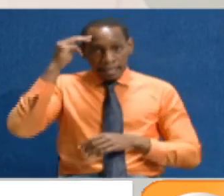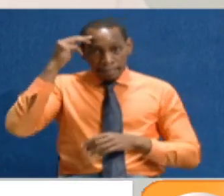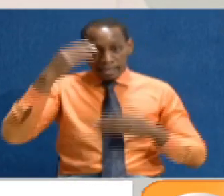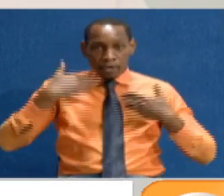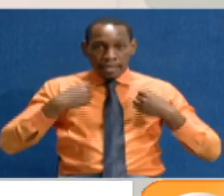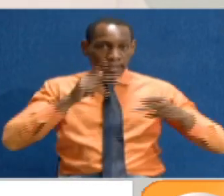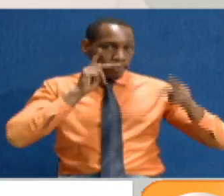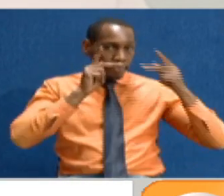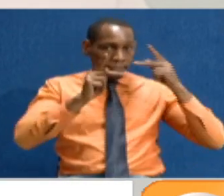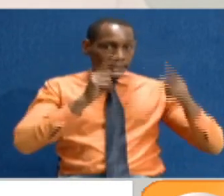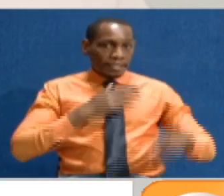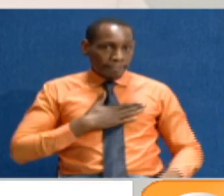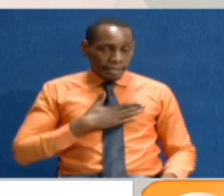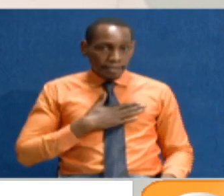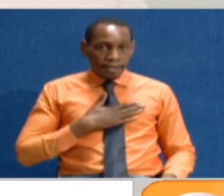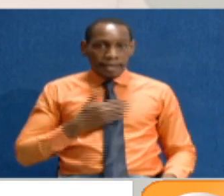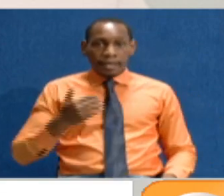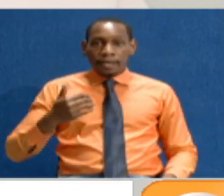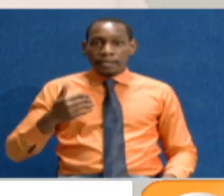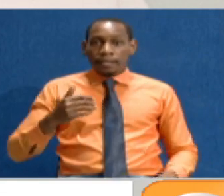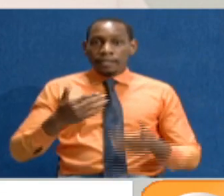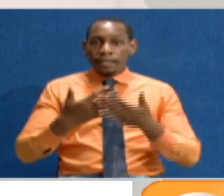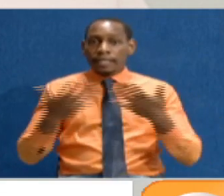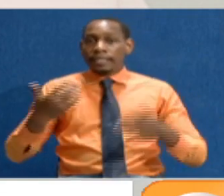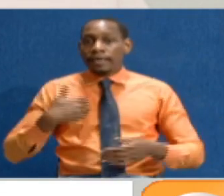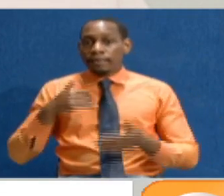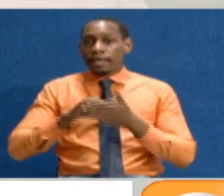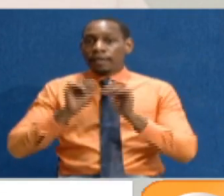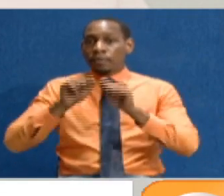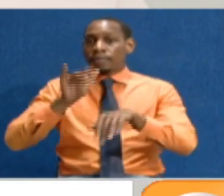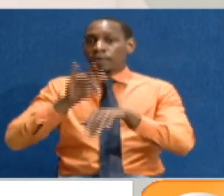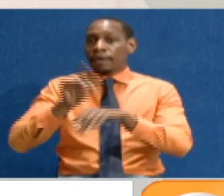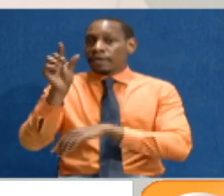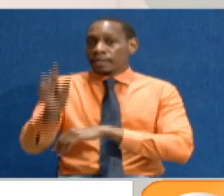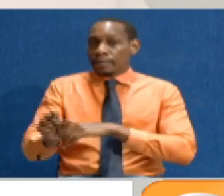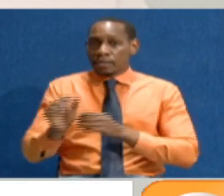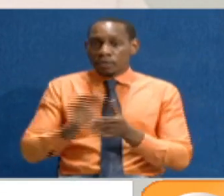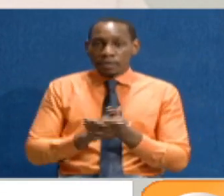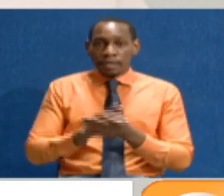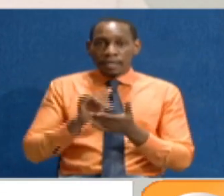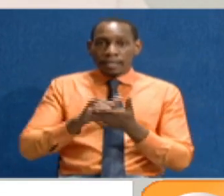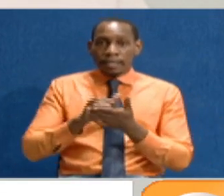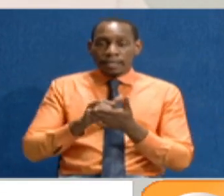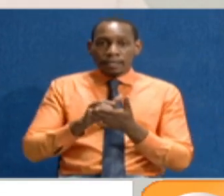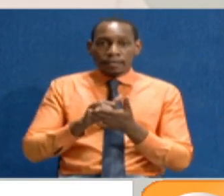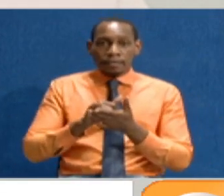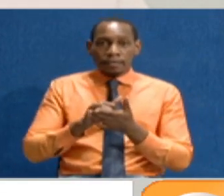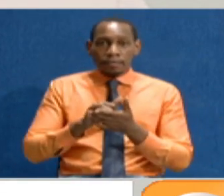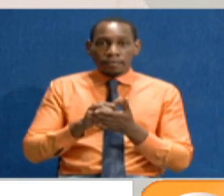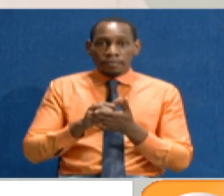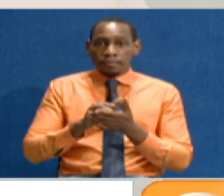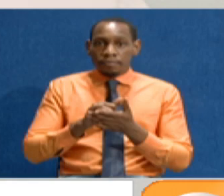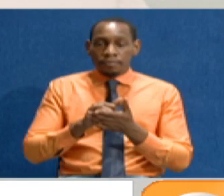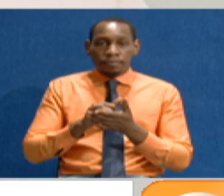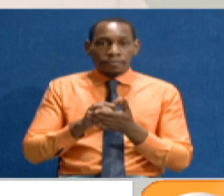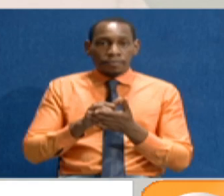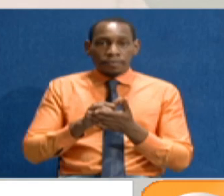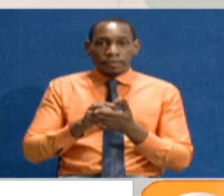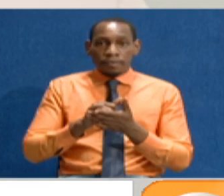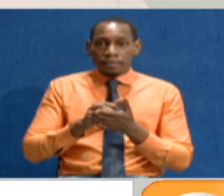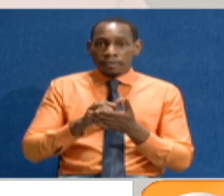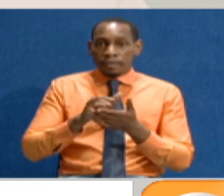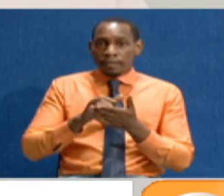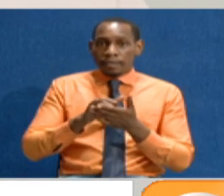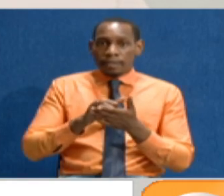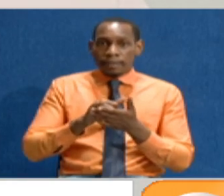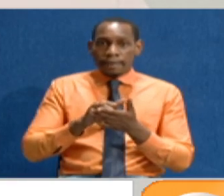health perspective, there are things that could actually be affecting somebody, things like paranoia or even psychosis, which might